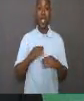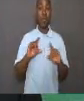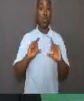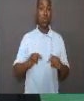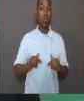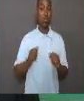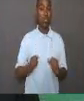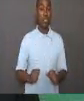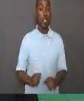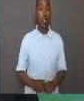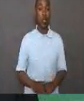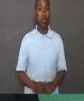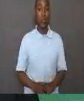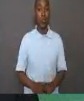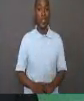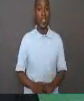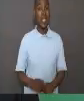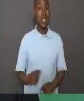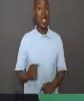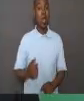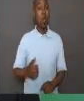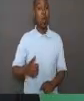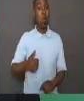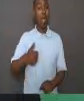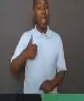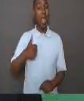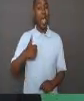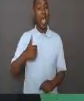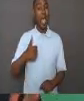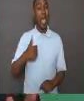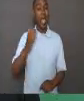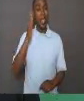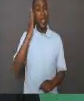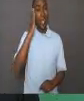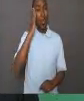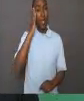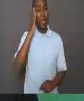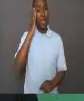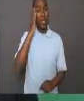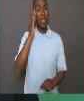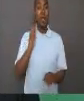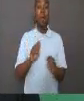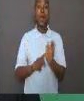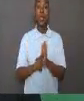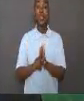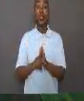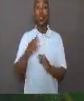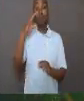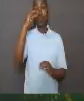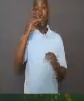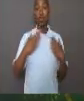They are some of the best known parasites in the human body.